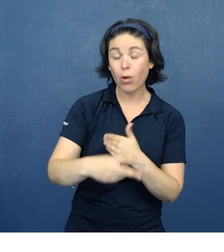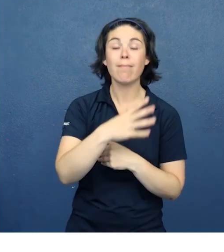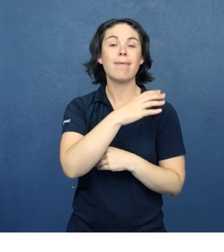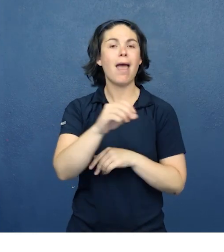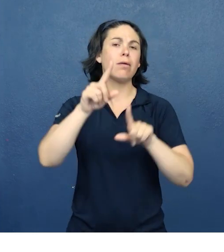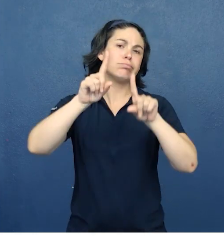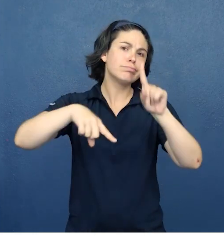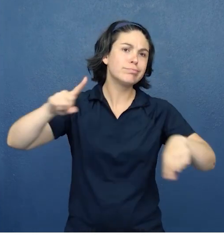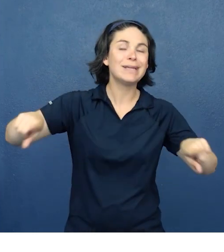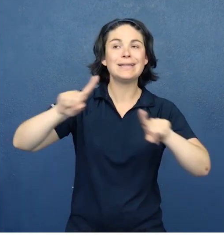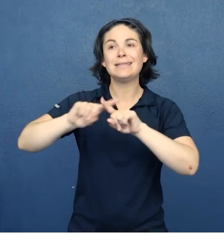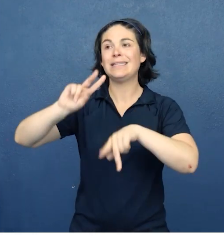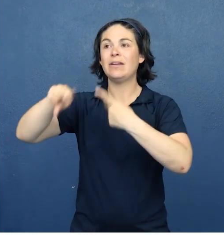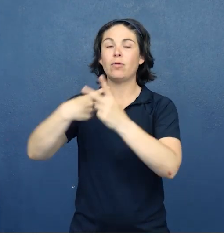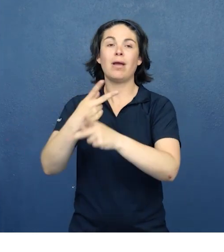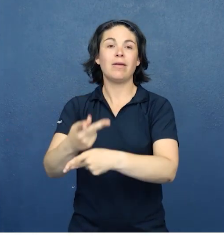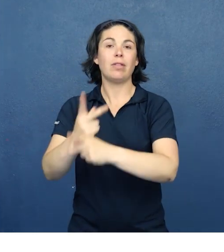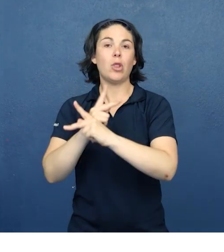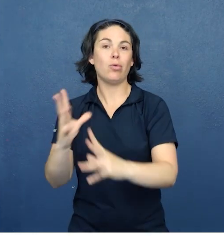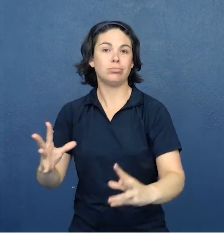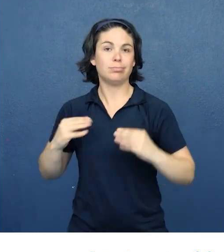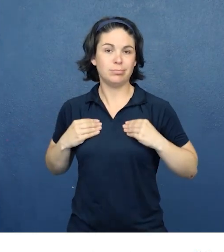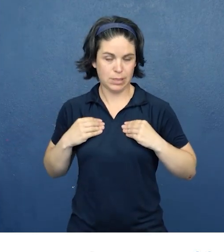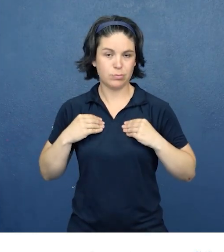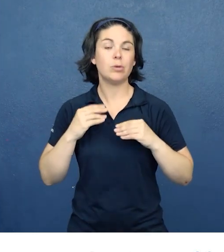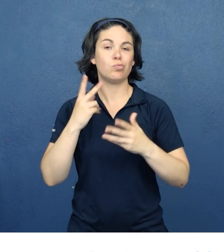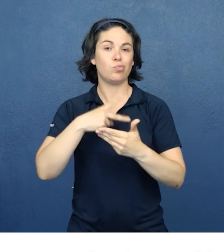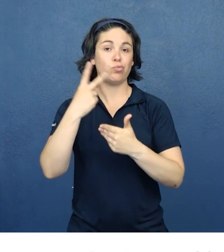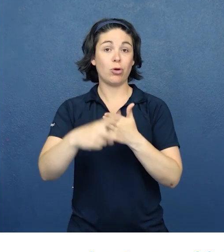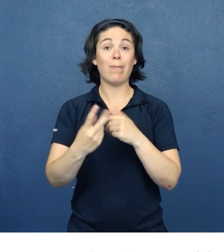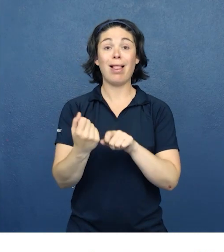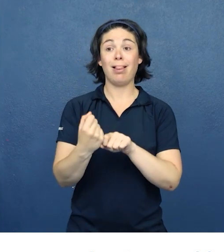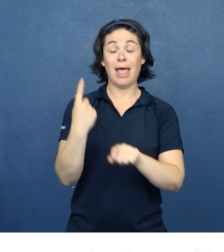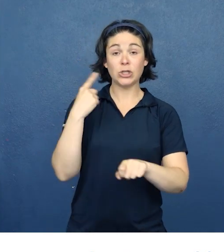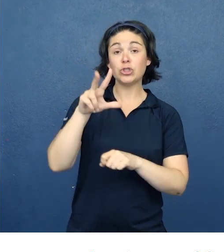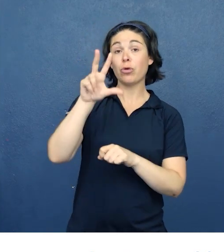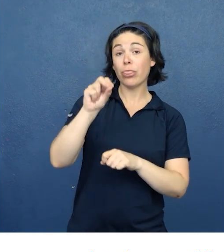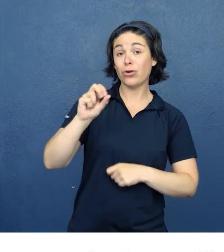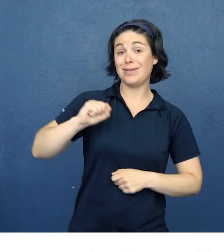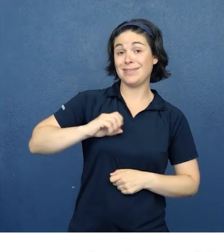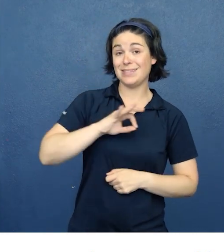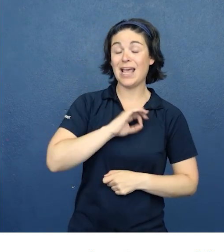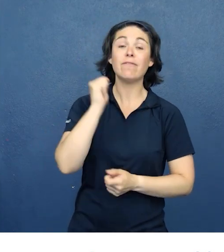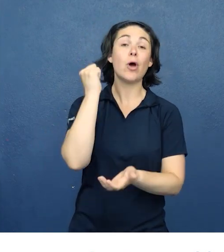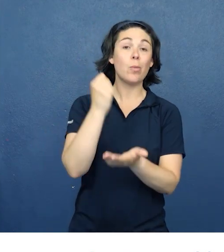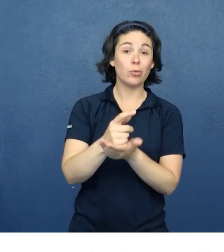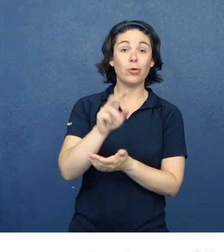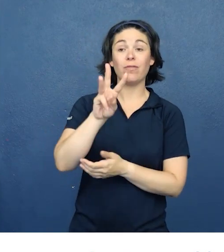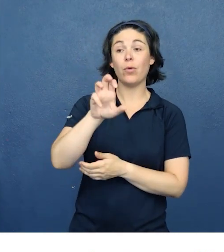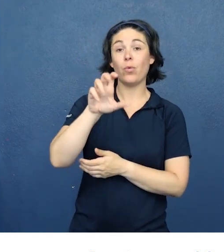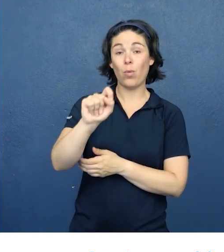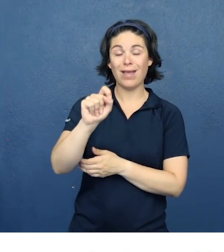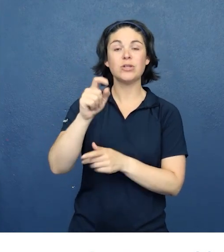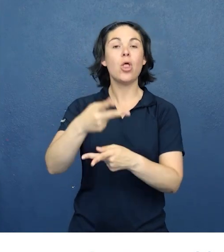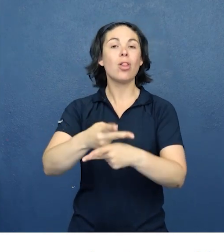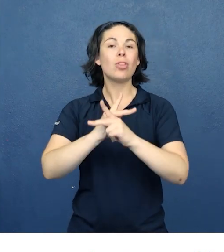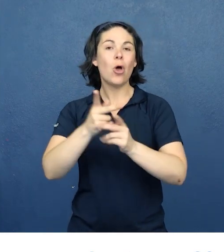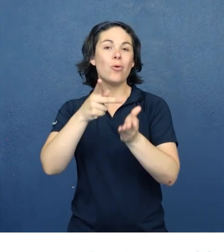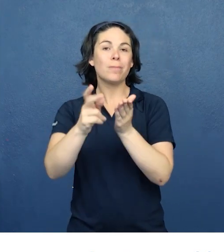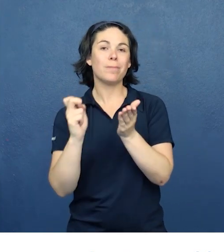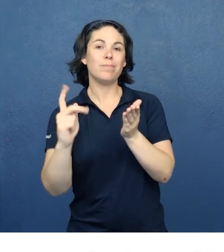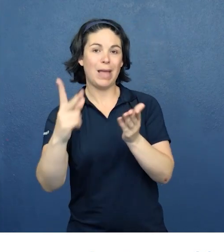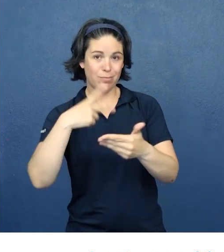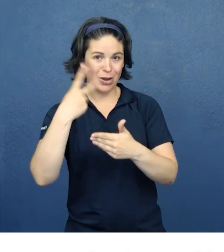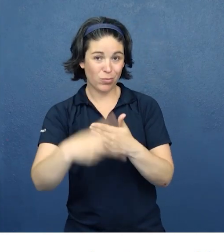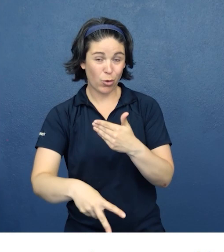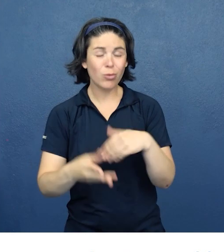and various loan assumption programs. Last year, 30 staff were approved for the WET loan repayment program,